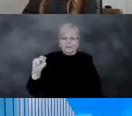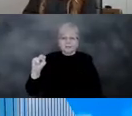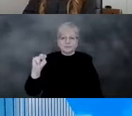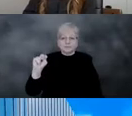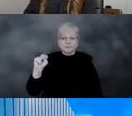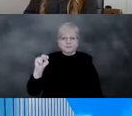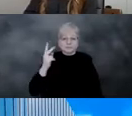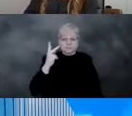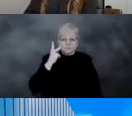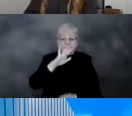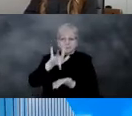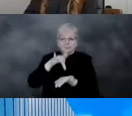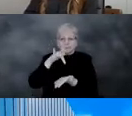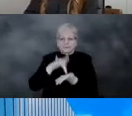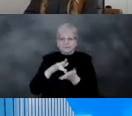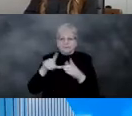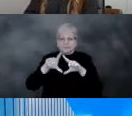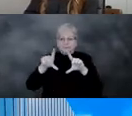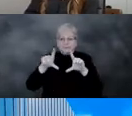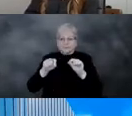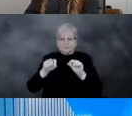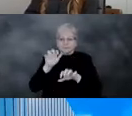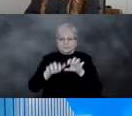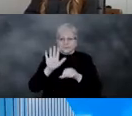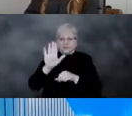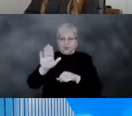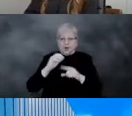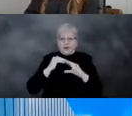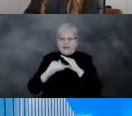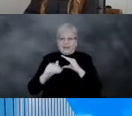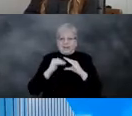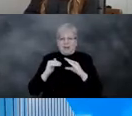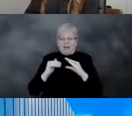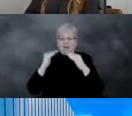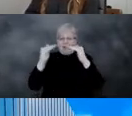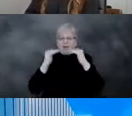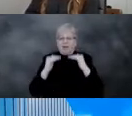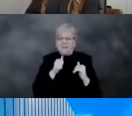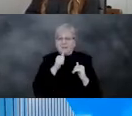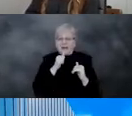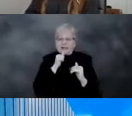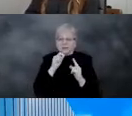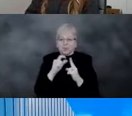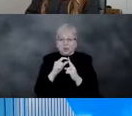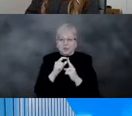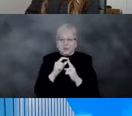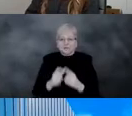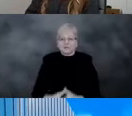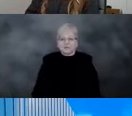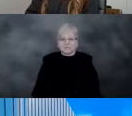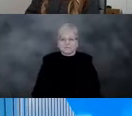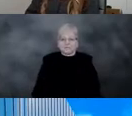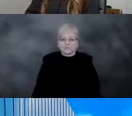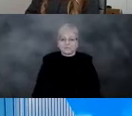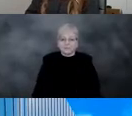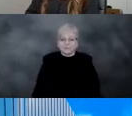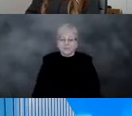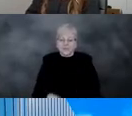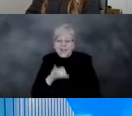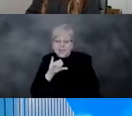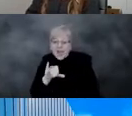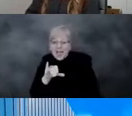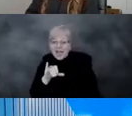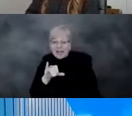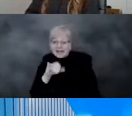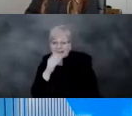of the screen a place for you to enter your email and password. This information will be sent to you via email,